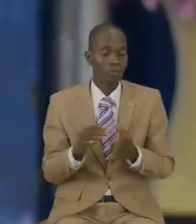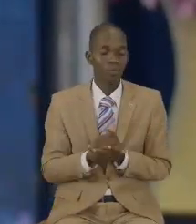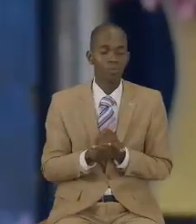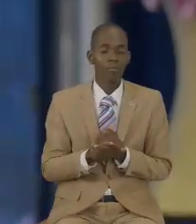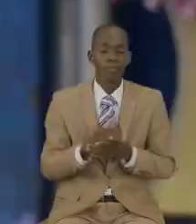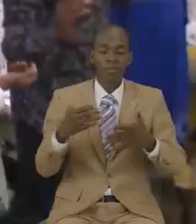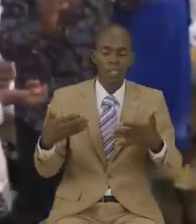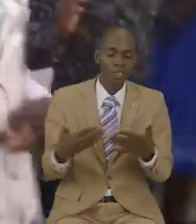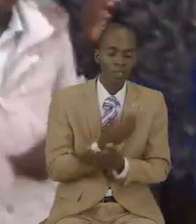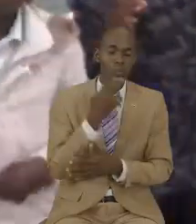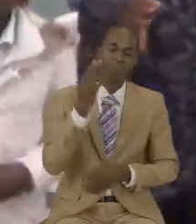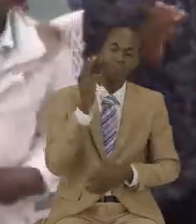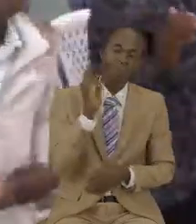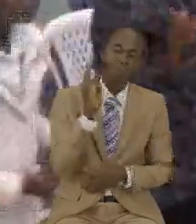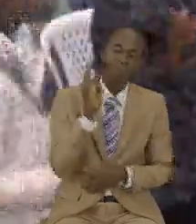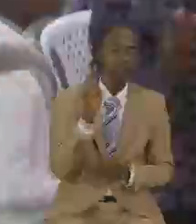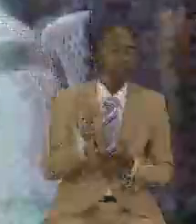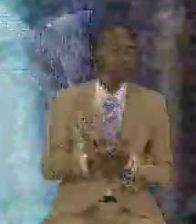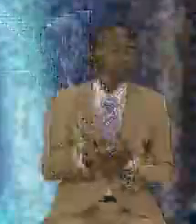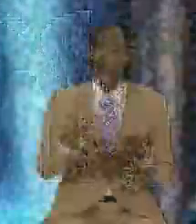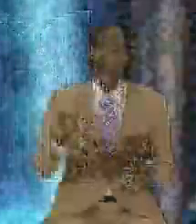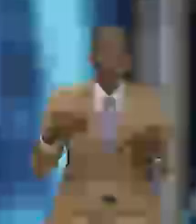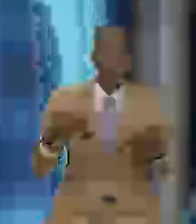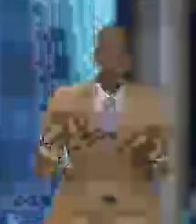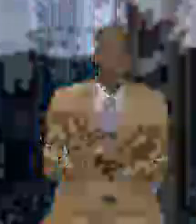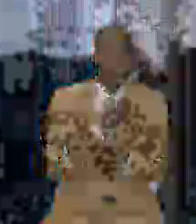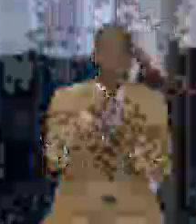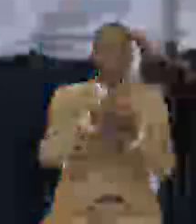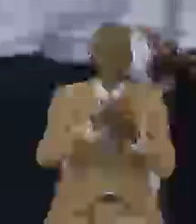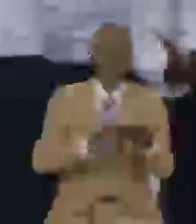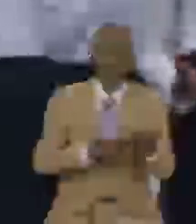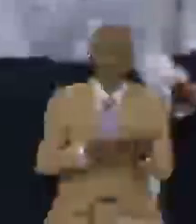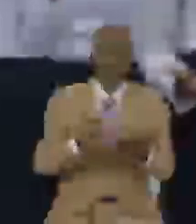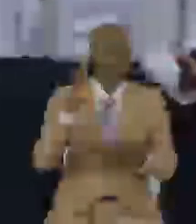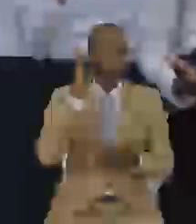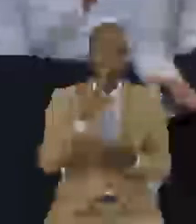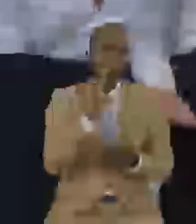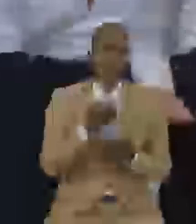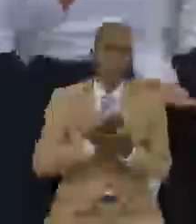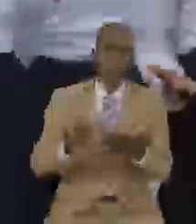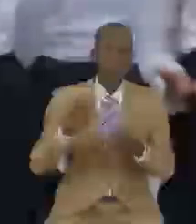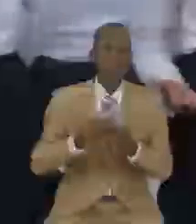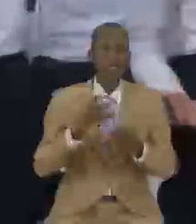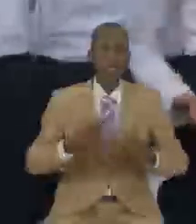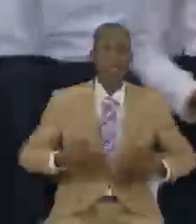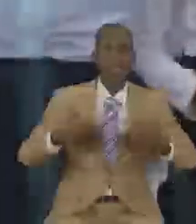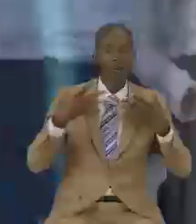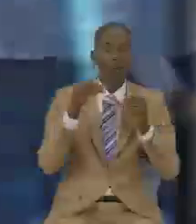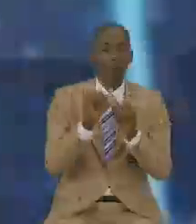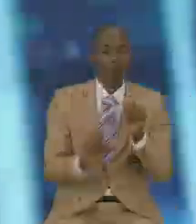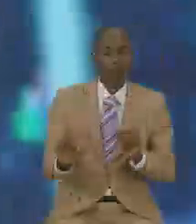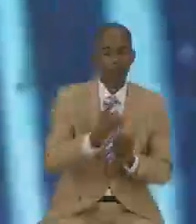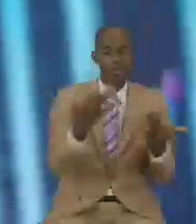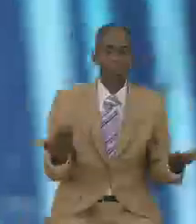a new history, a new chapter will be written in the life of everyone here